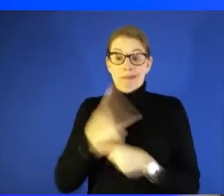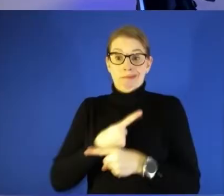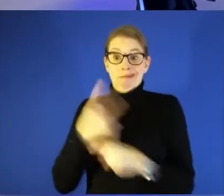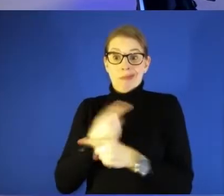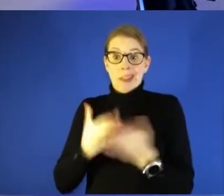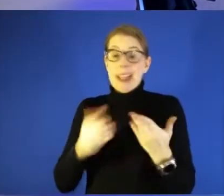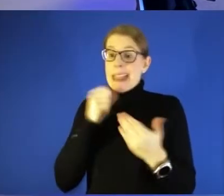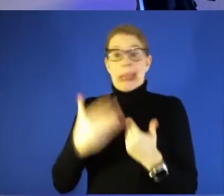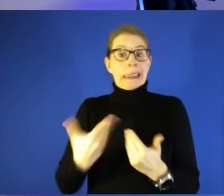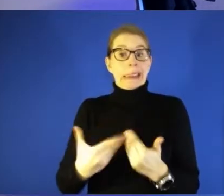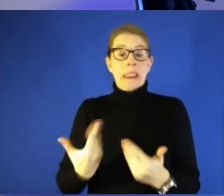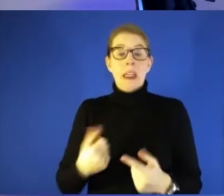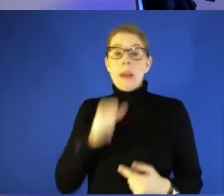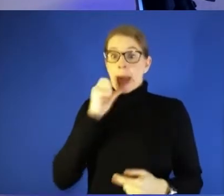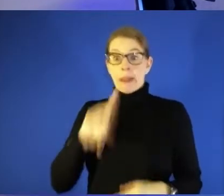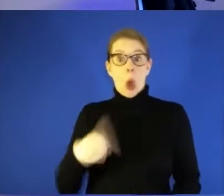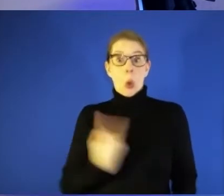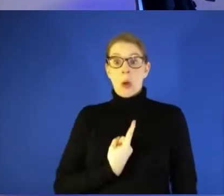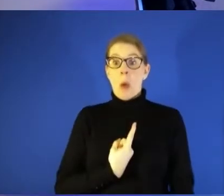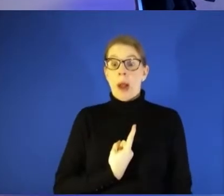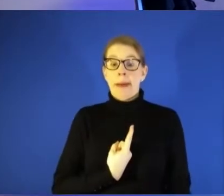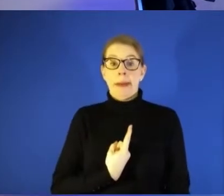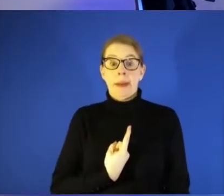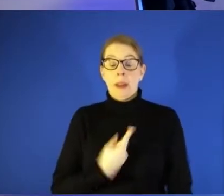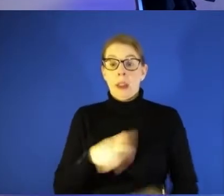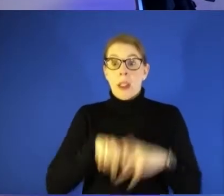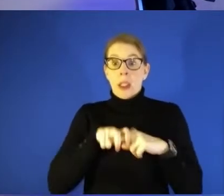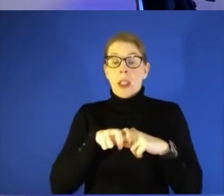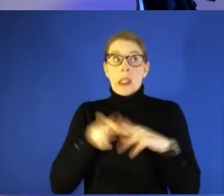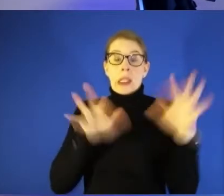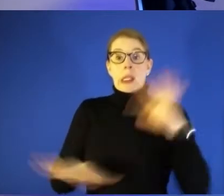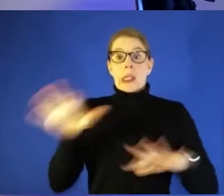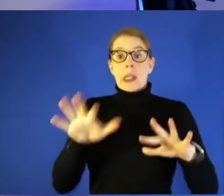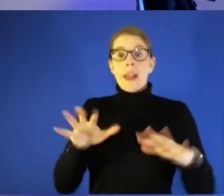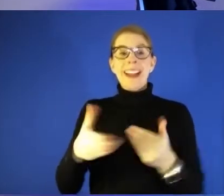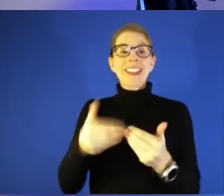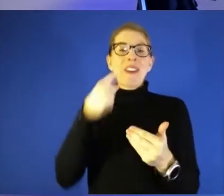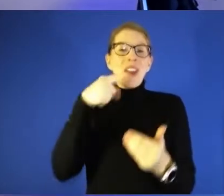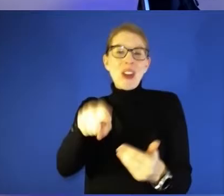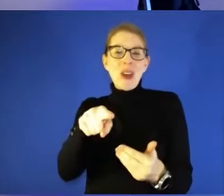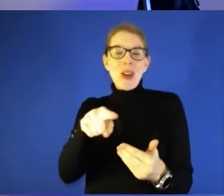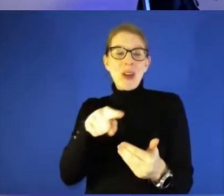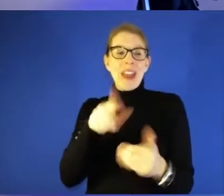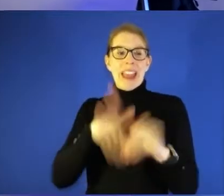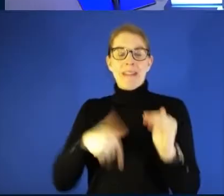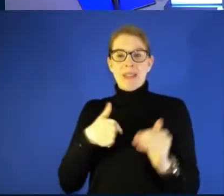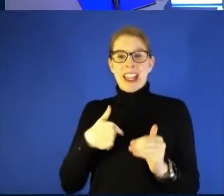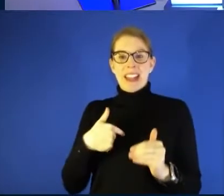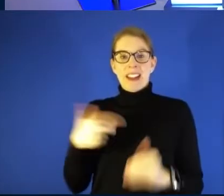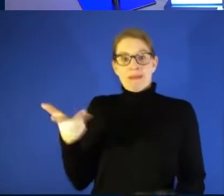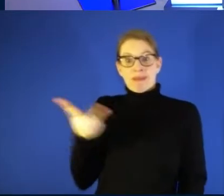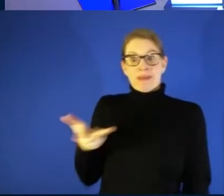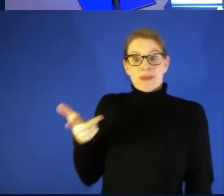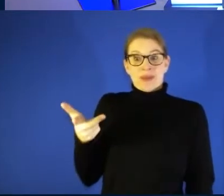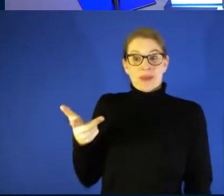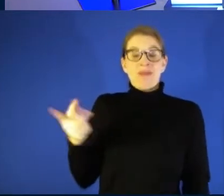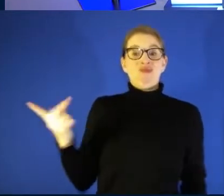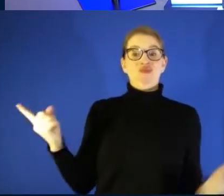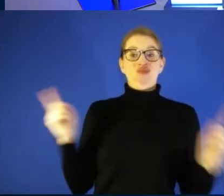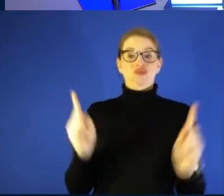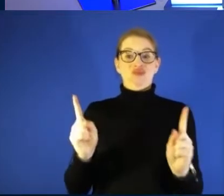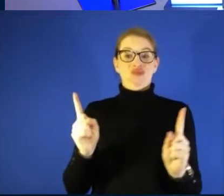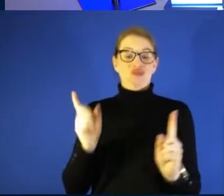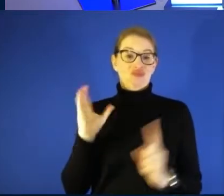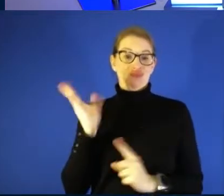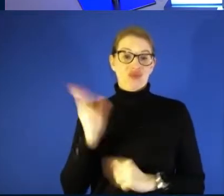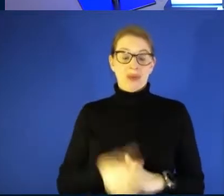Okay, so I'm not the only one sitting here. A lot easier for you than me, but that's why we bring you on. All three of us. So as much as the disease is causing